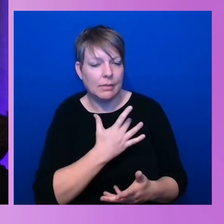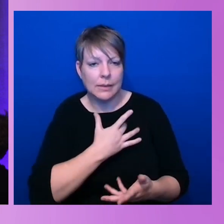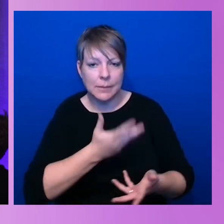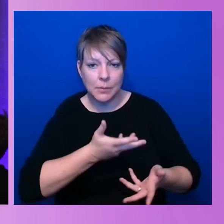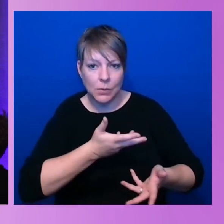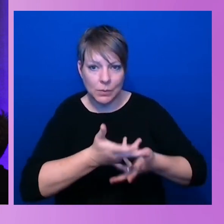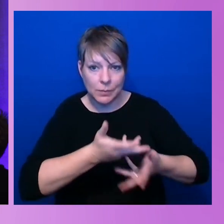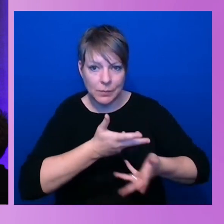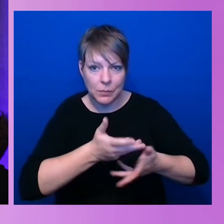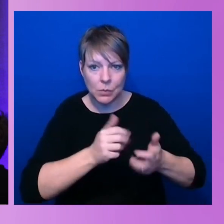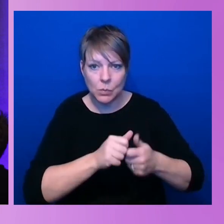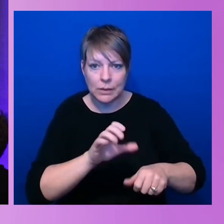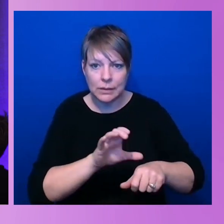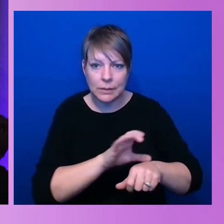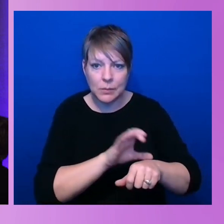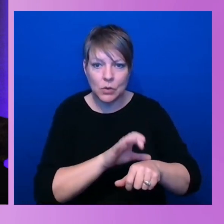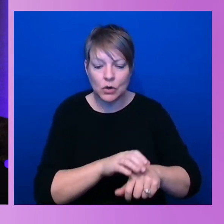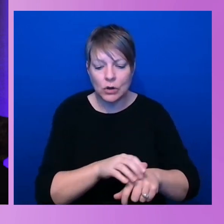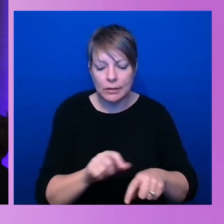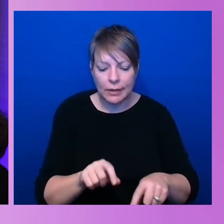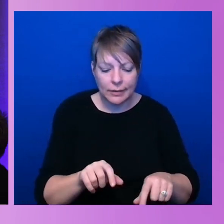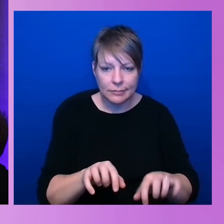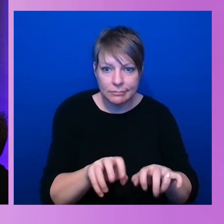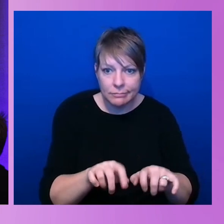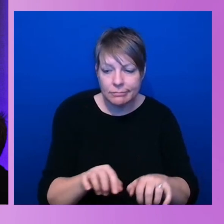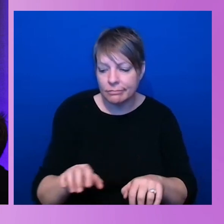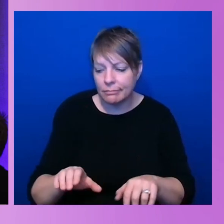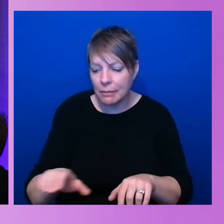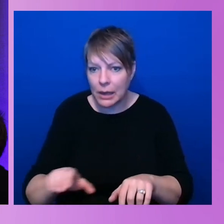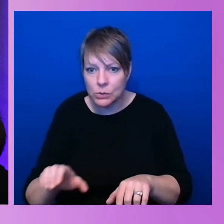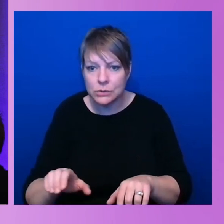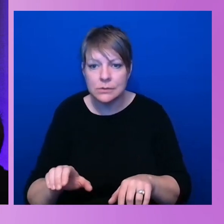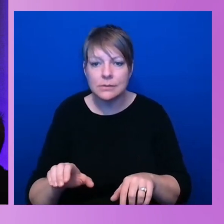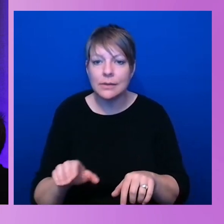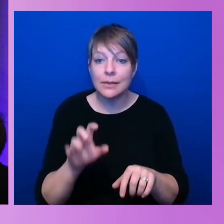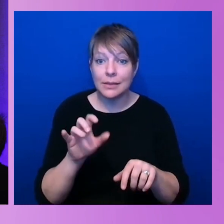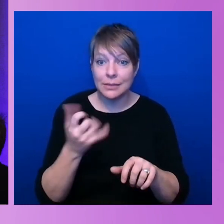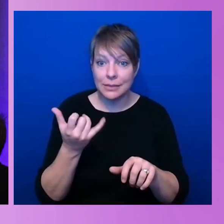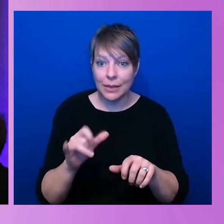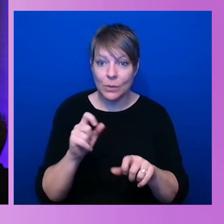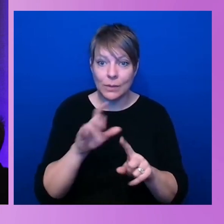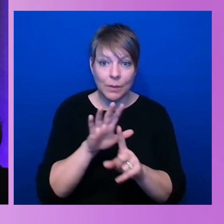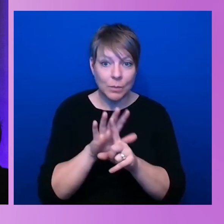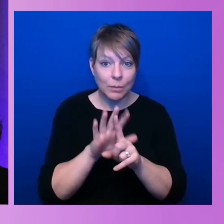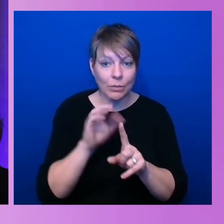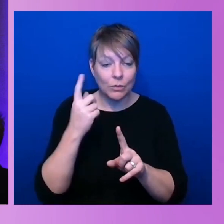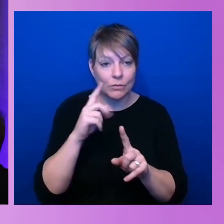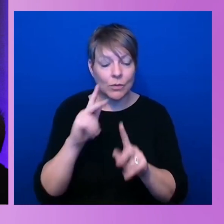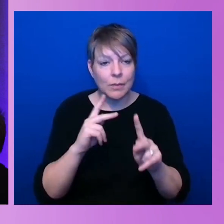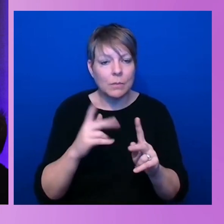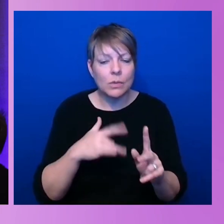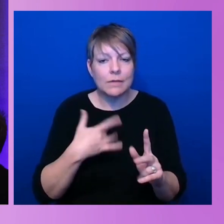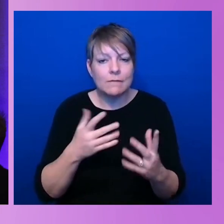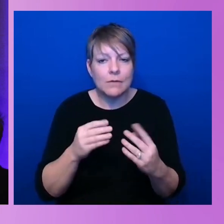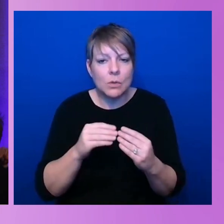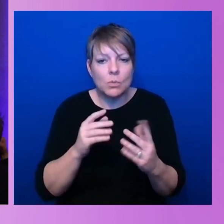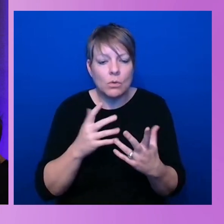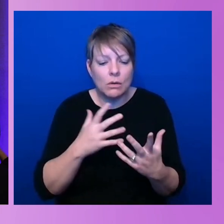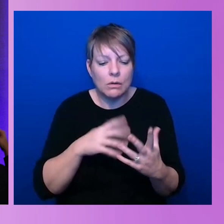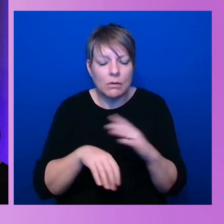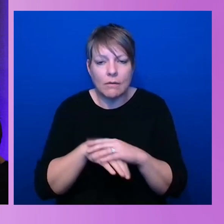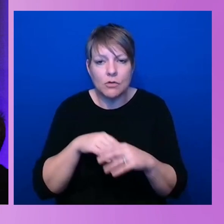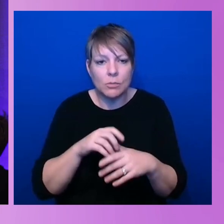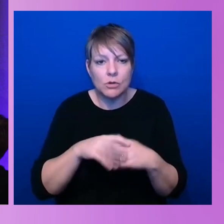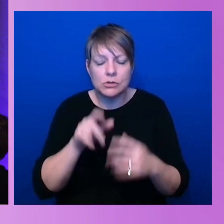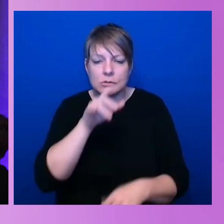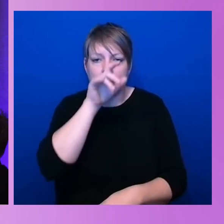entering on the keyboard and using the mouse. And that feature has now become popular for folks that feel more comfortable just dumping their ideas in with their voice and